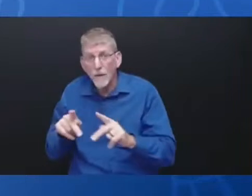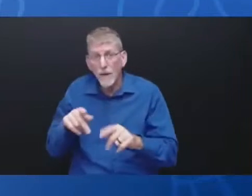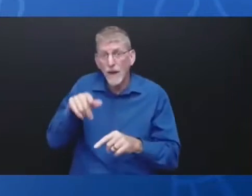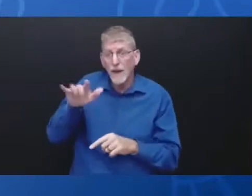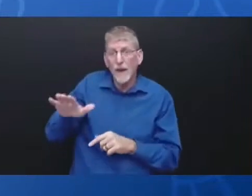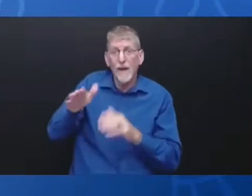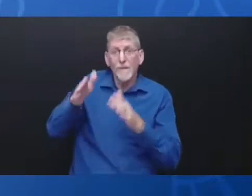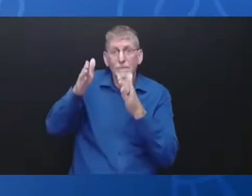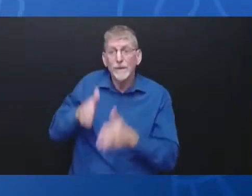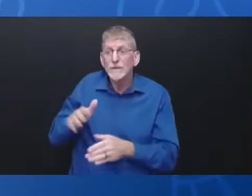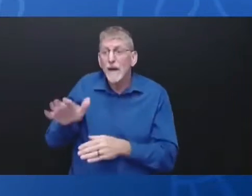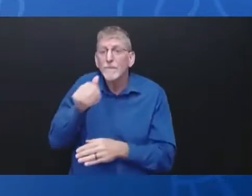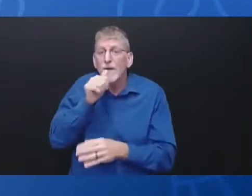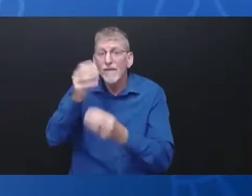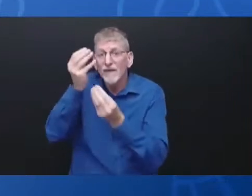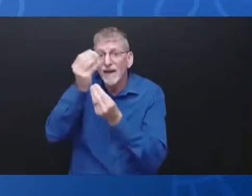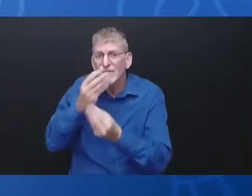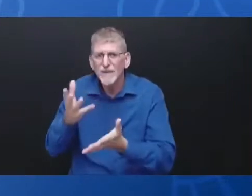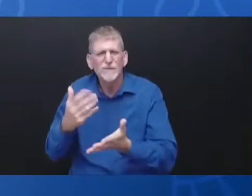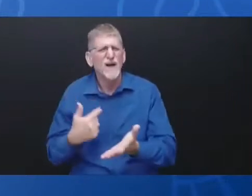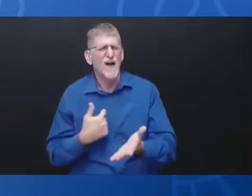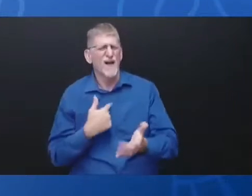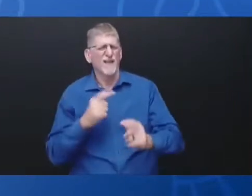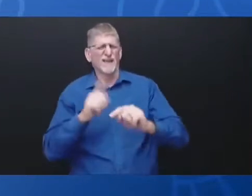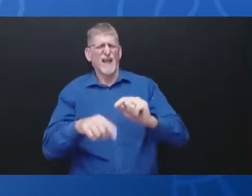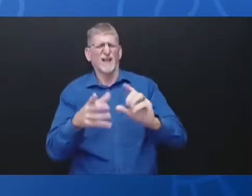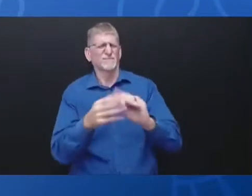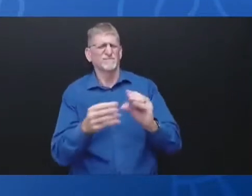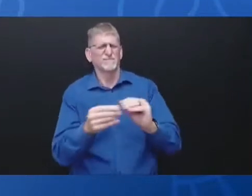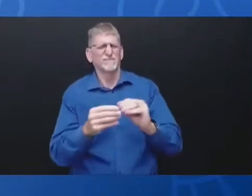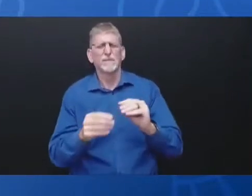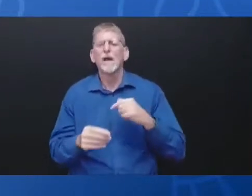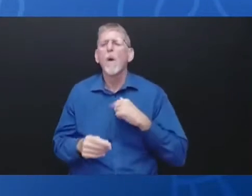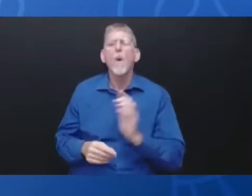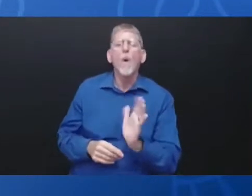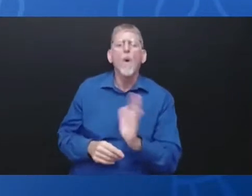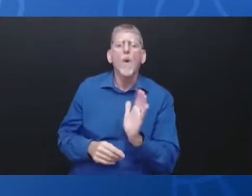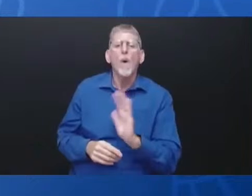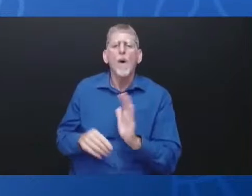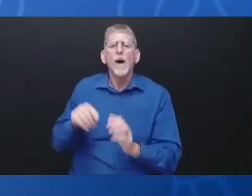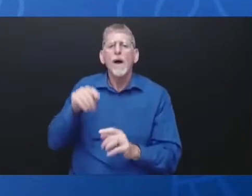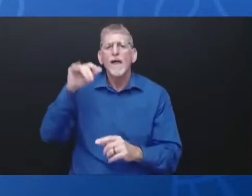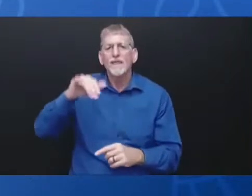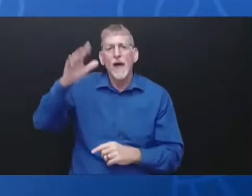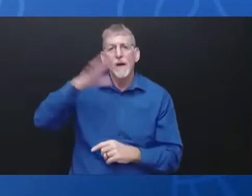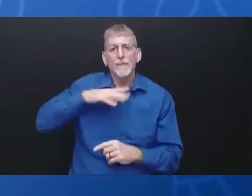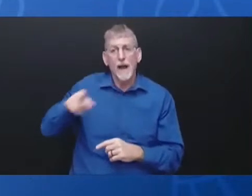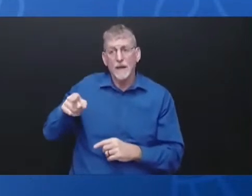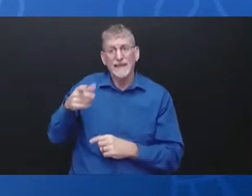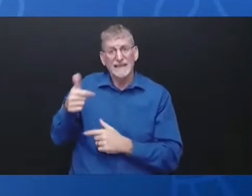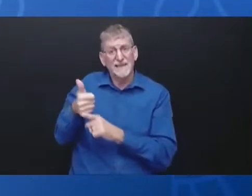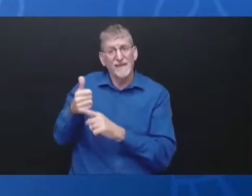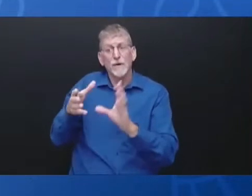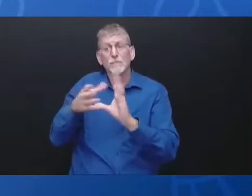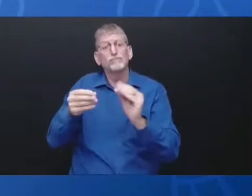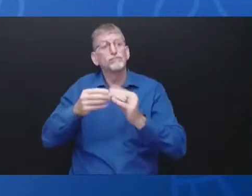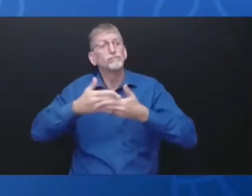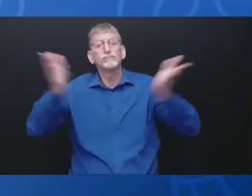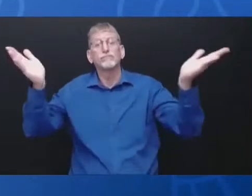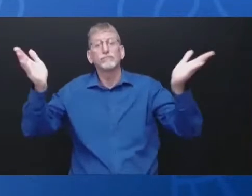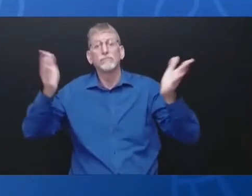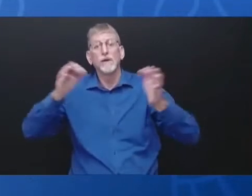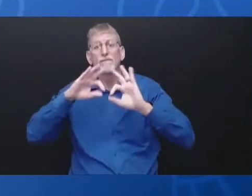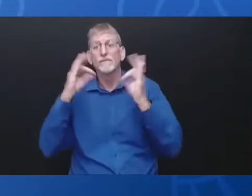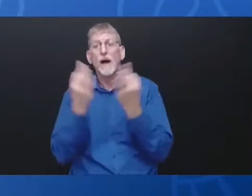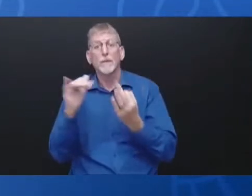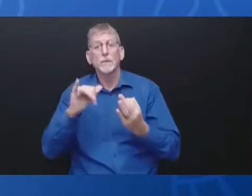spoken publicly, and his family have. Does he have consular access? Well, that's his. I think all of us have a right to